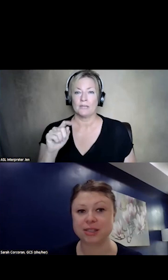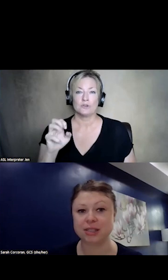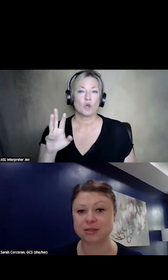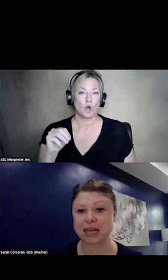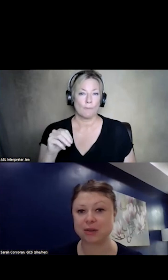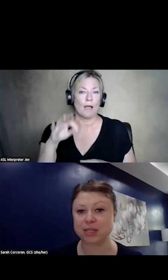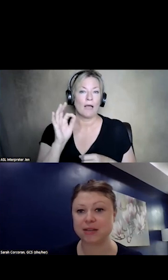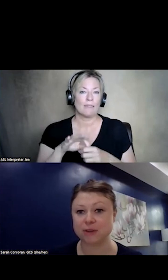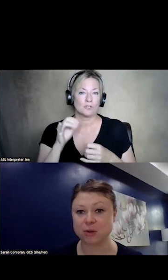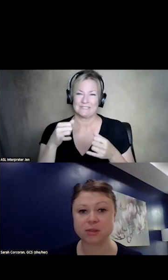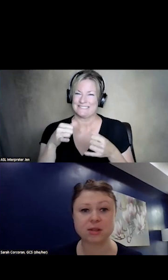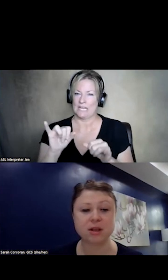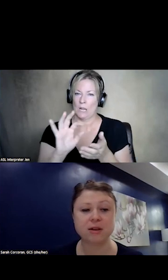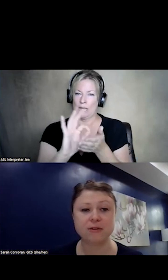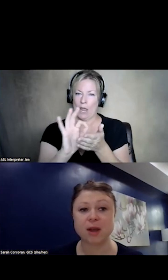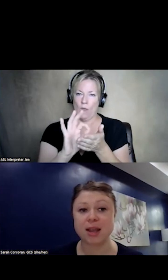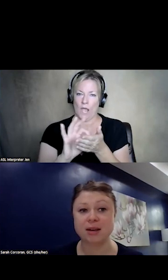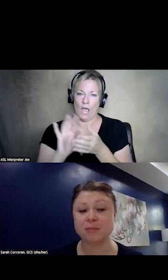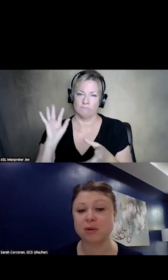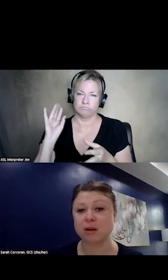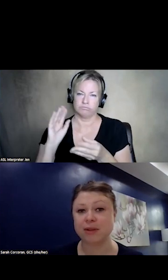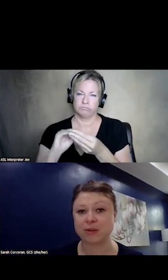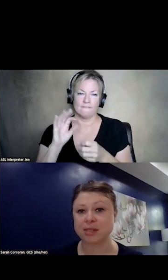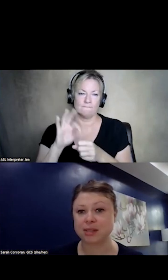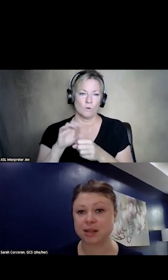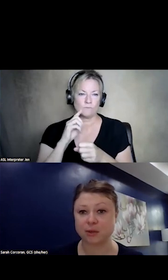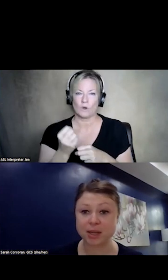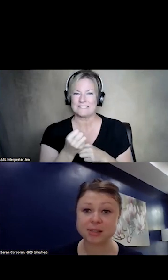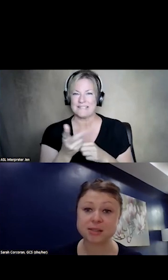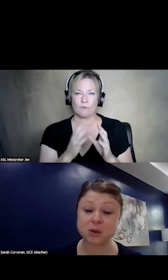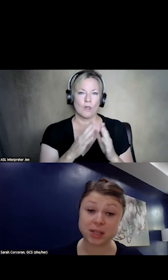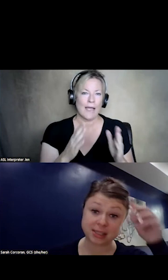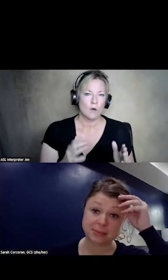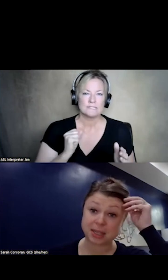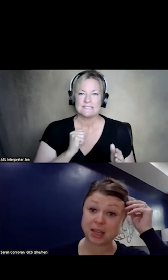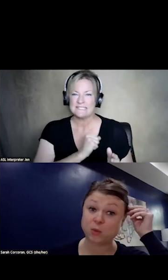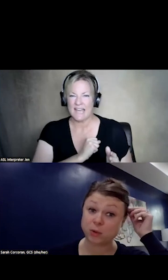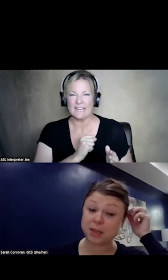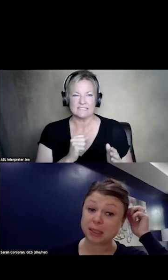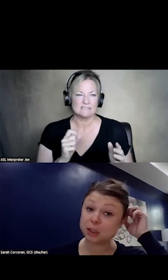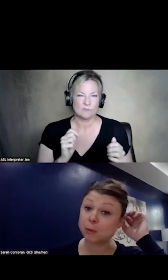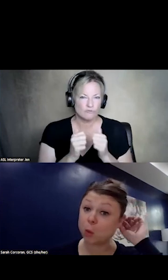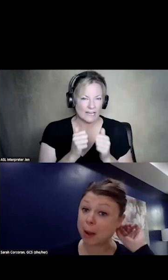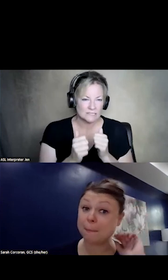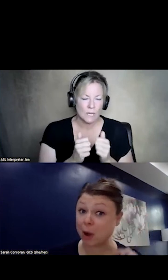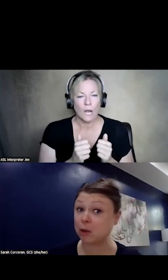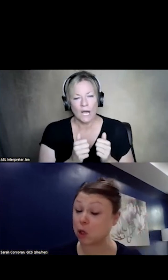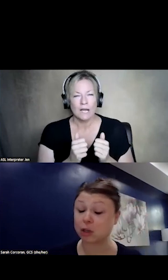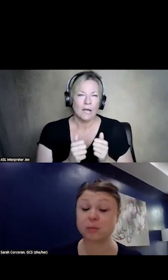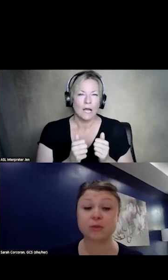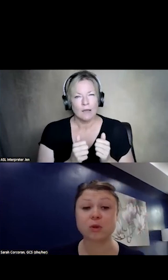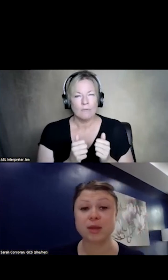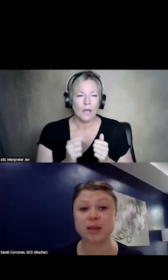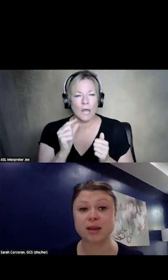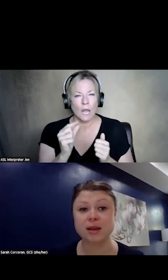They are still counting votes for a number of House and Senate races. So it seems like it will be a little while